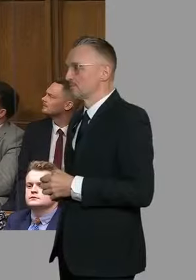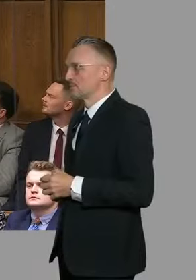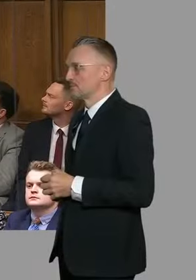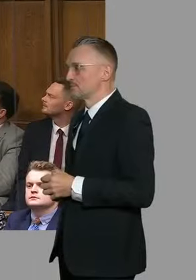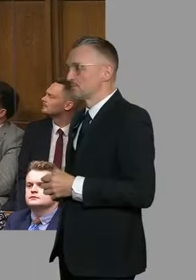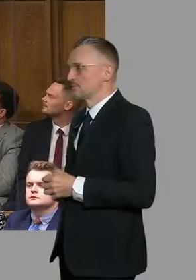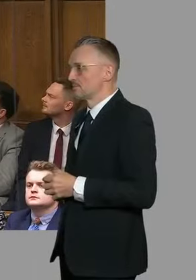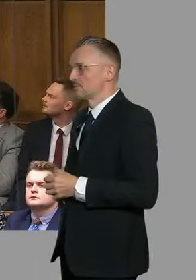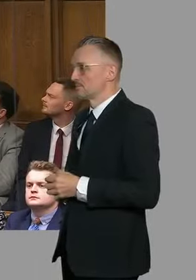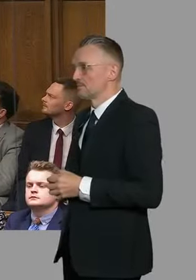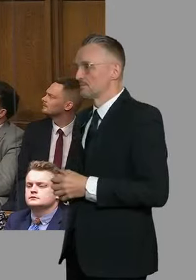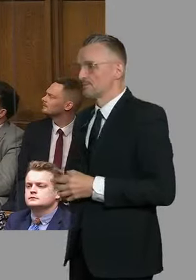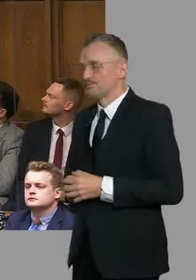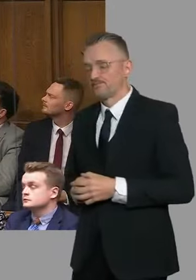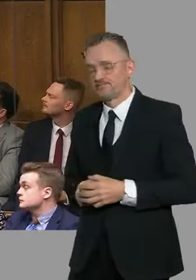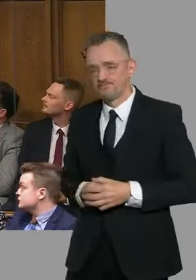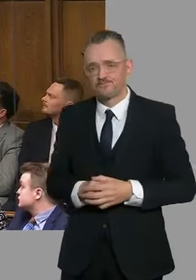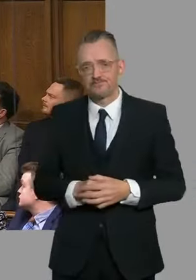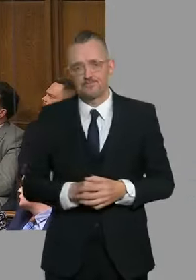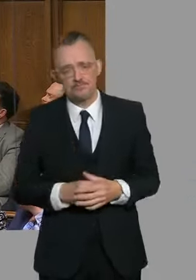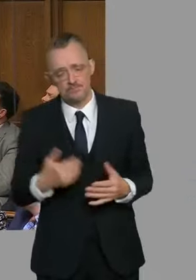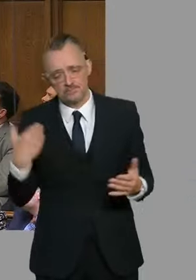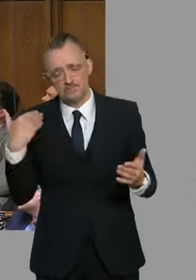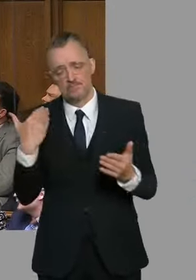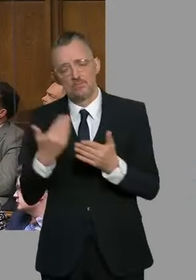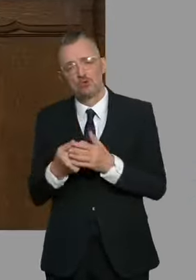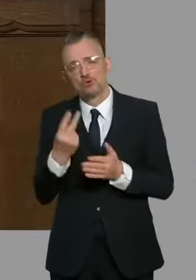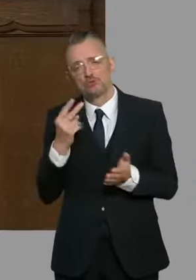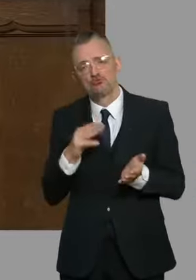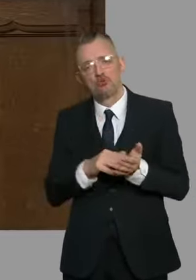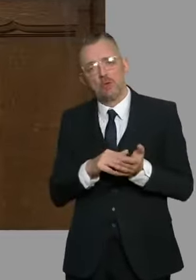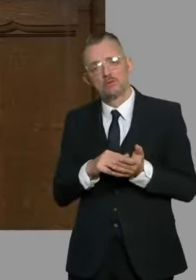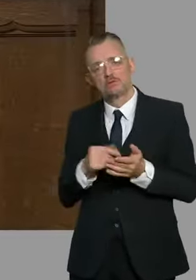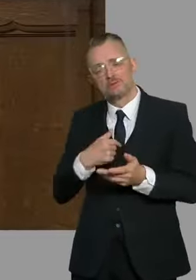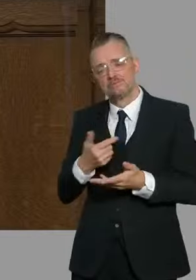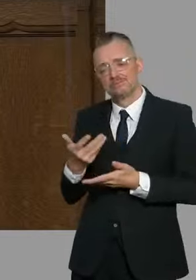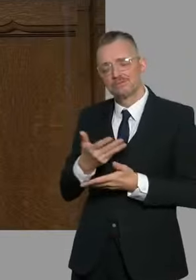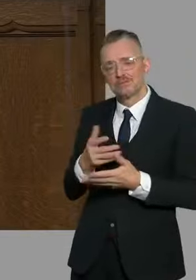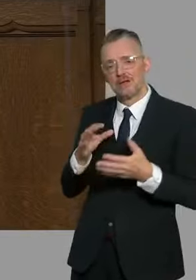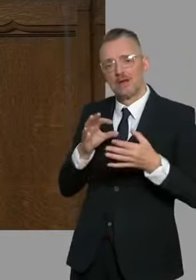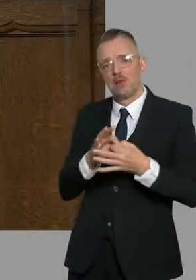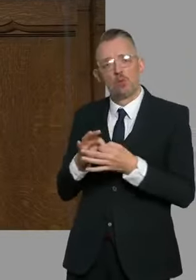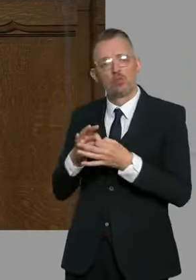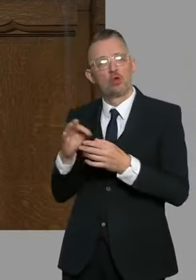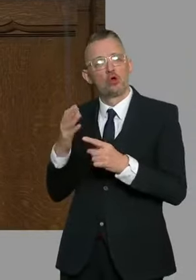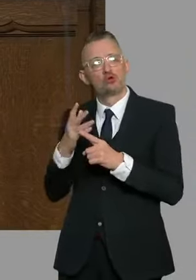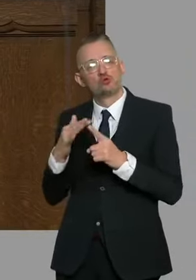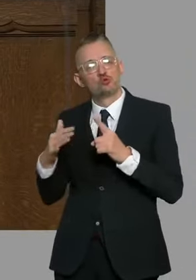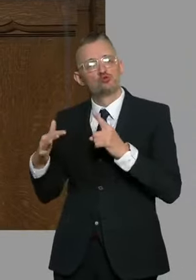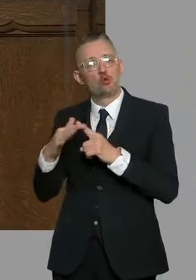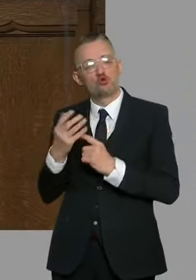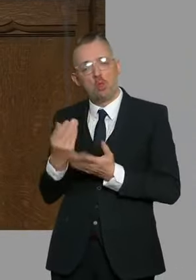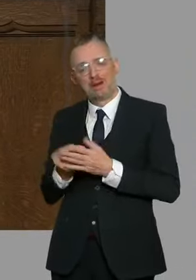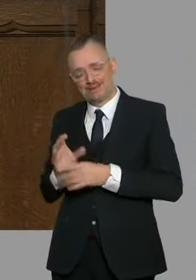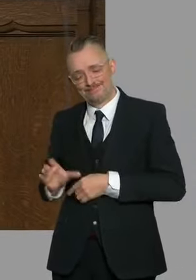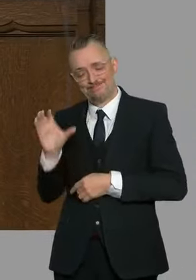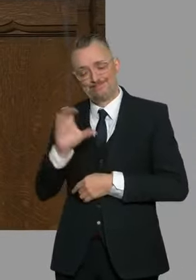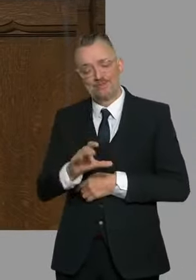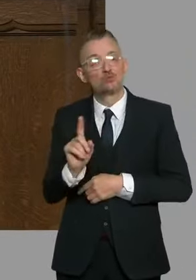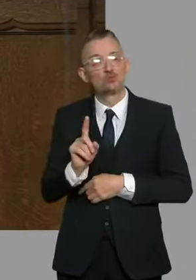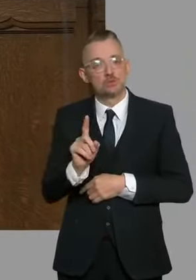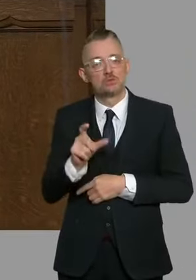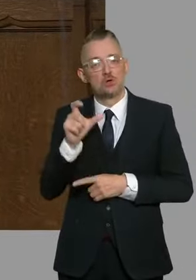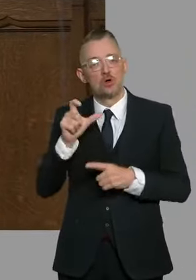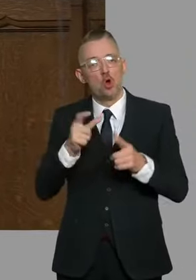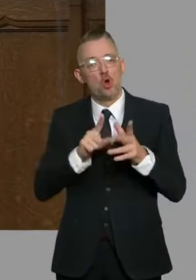Minister here about the need for social and industrial investment in Cornwall, we've had a fresh tranche of shared prosperity funding, a huge boost to